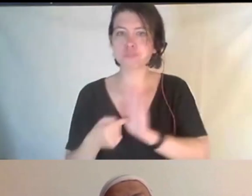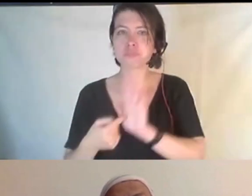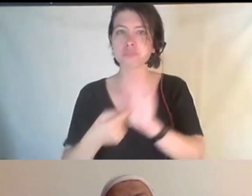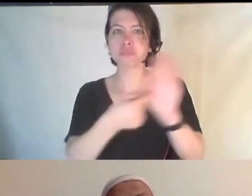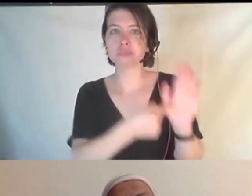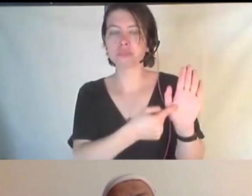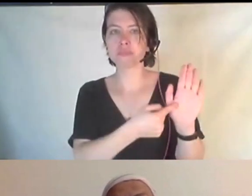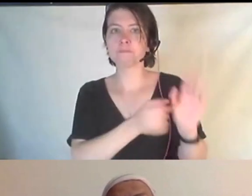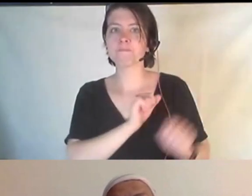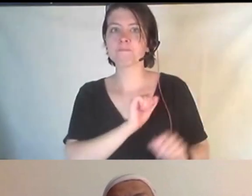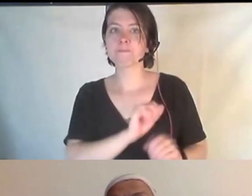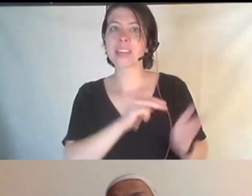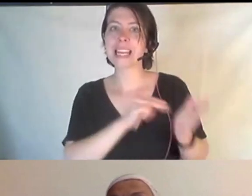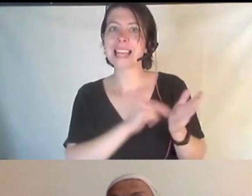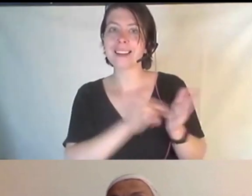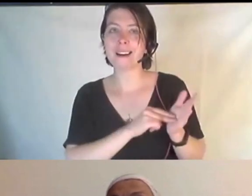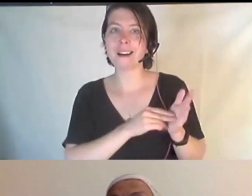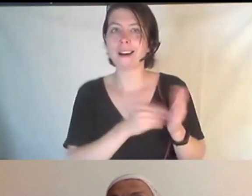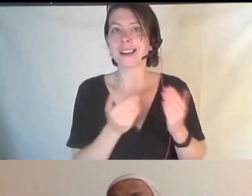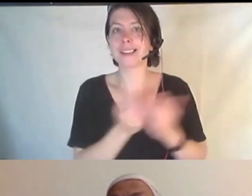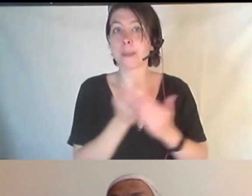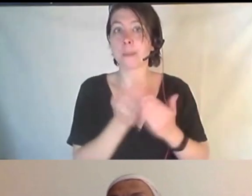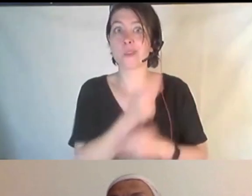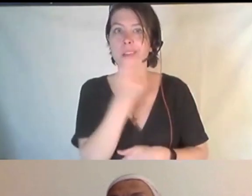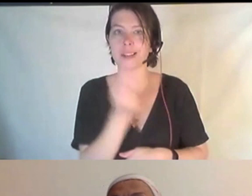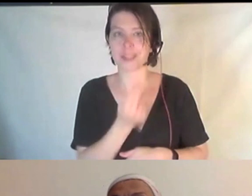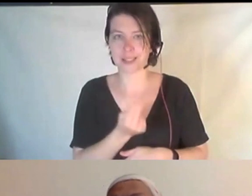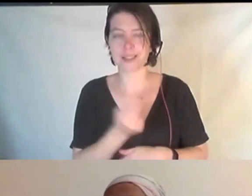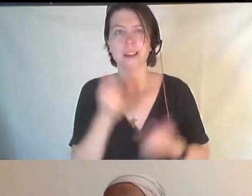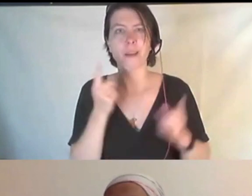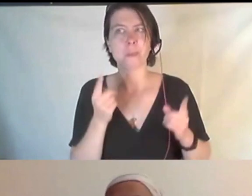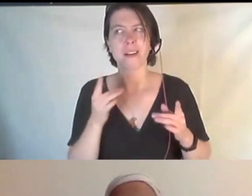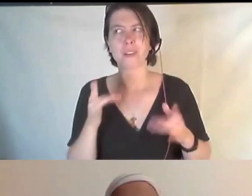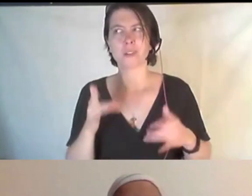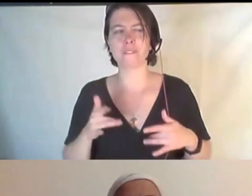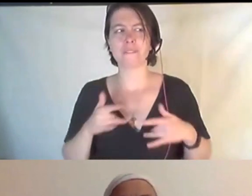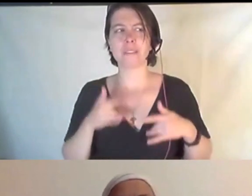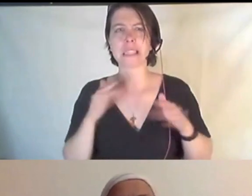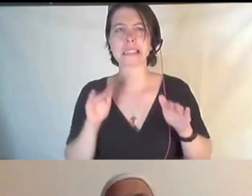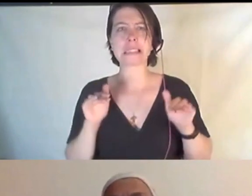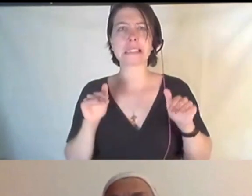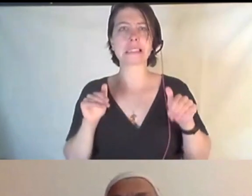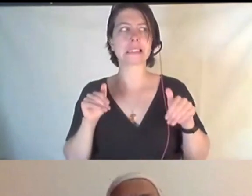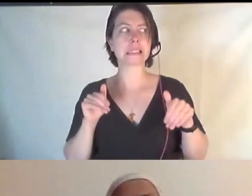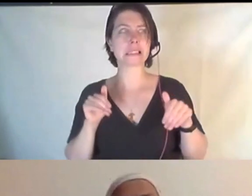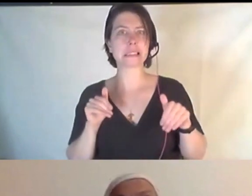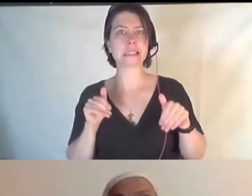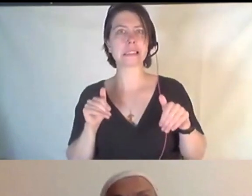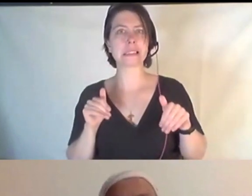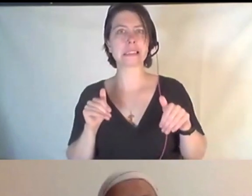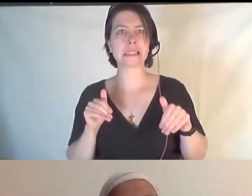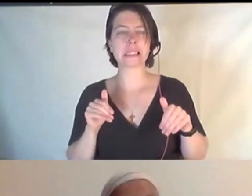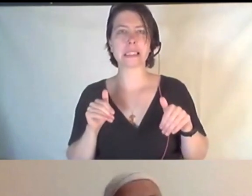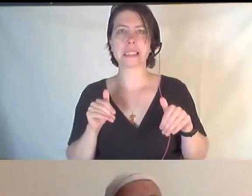you could kind of feel that there was still this sort of hesitancy, reticence to sort of